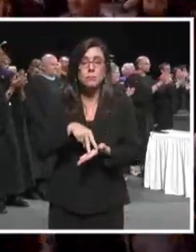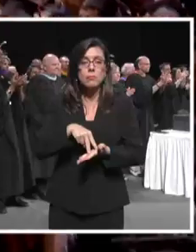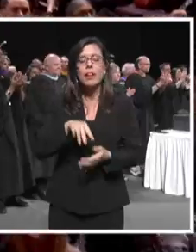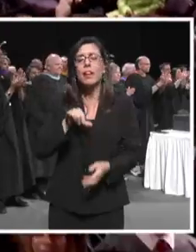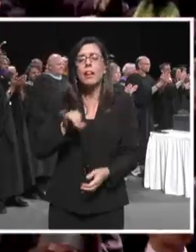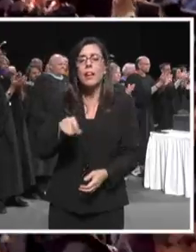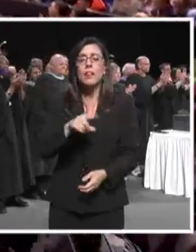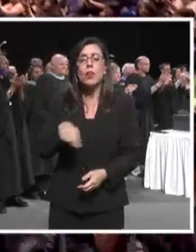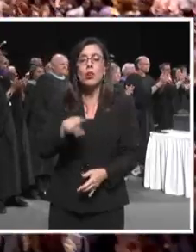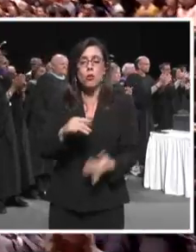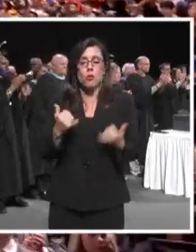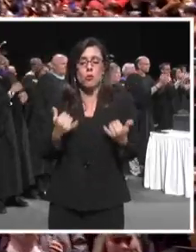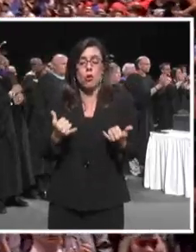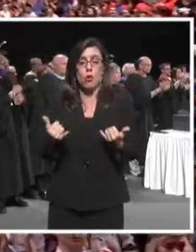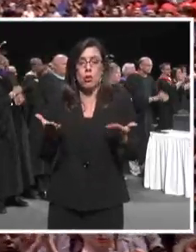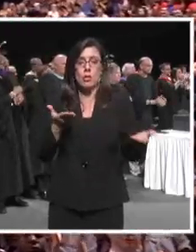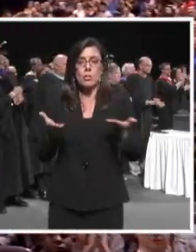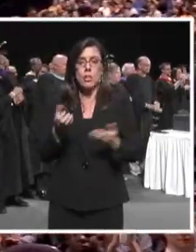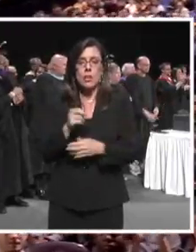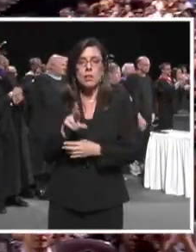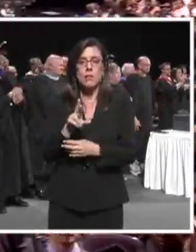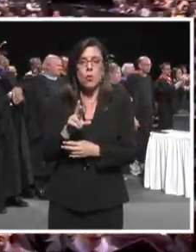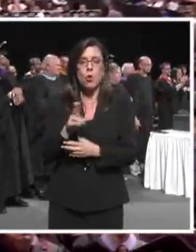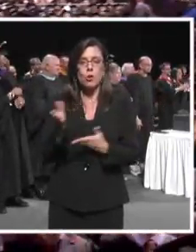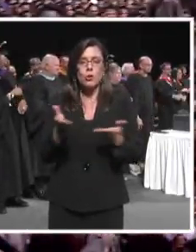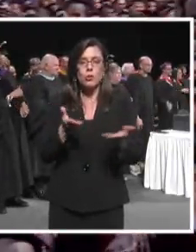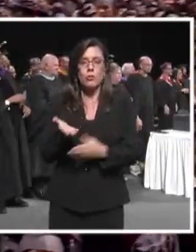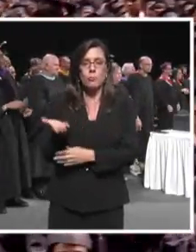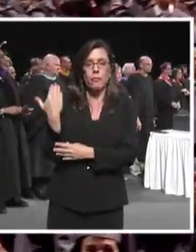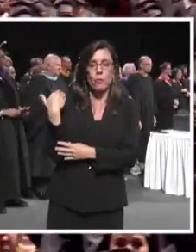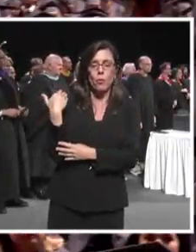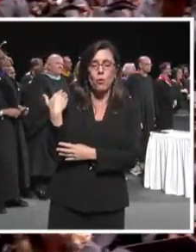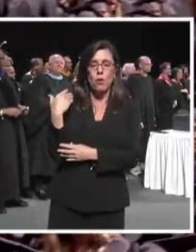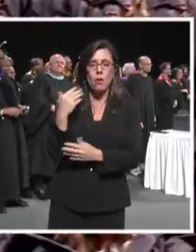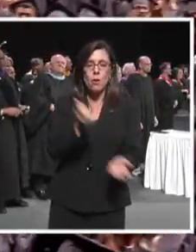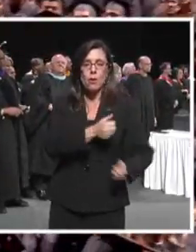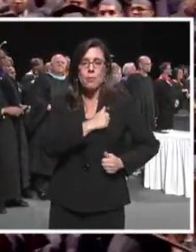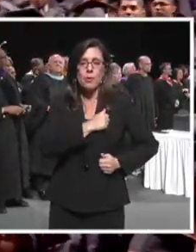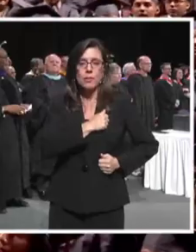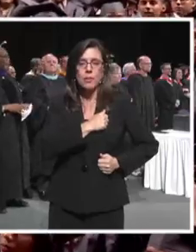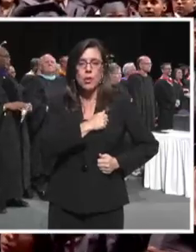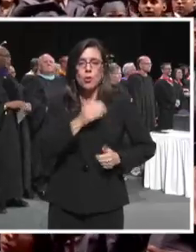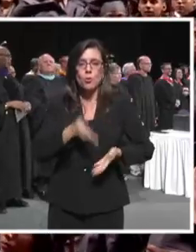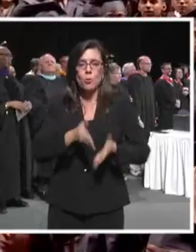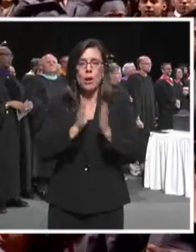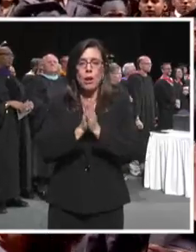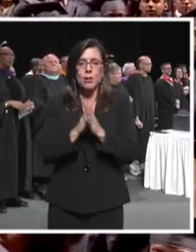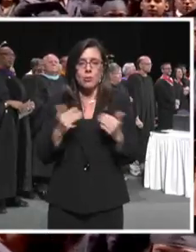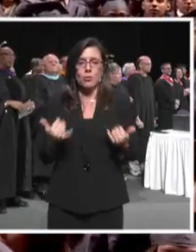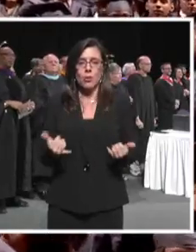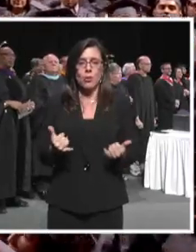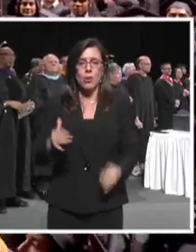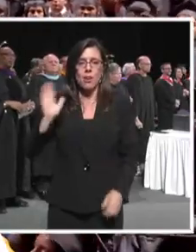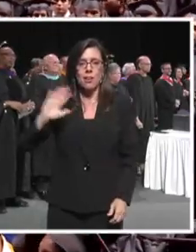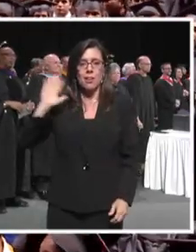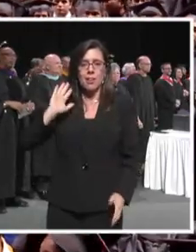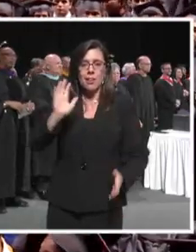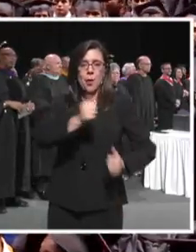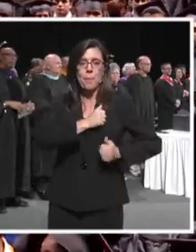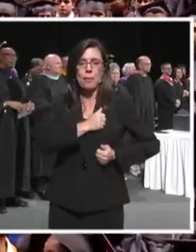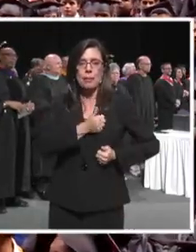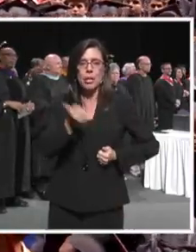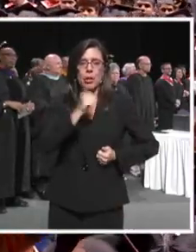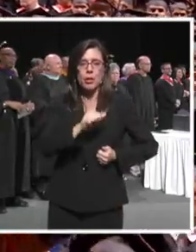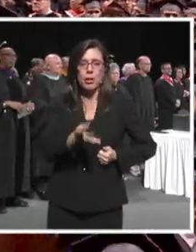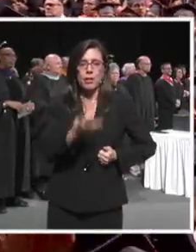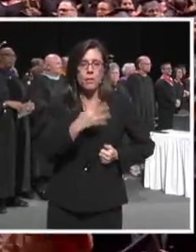If you are currently serving or have served in the military, we ask that current serving or have served in the military,